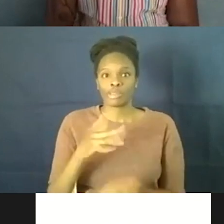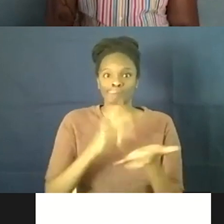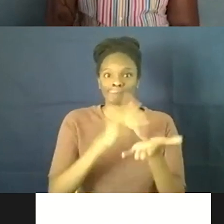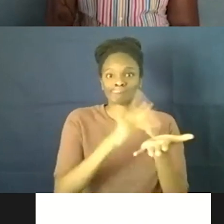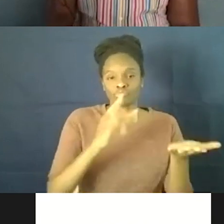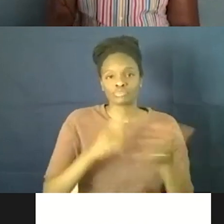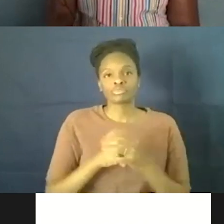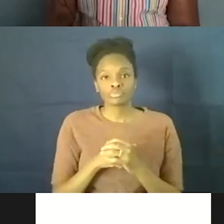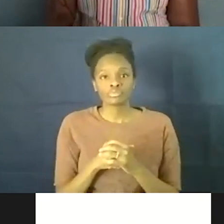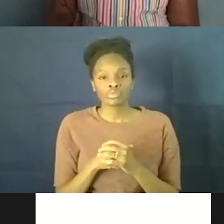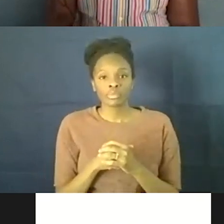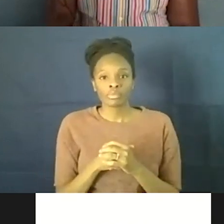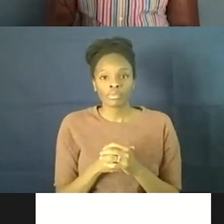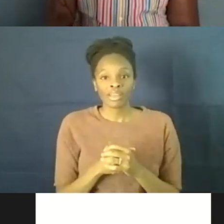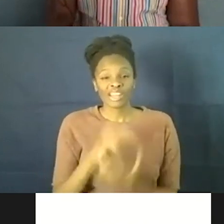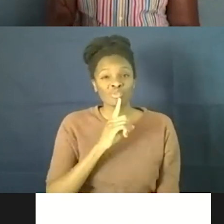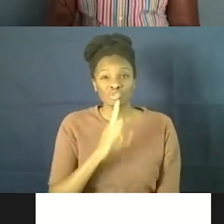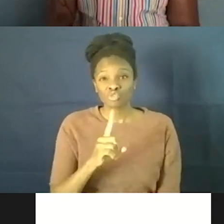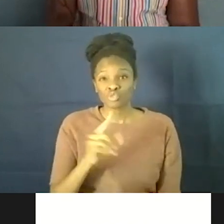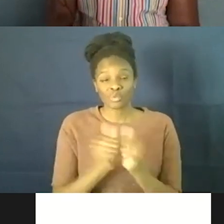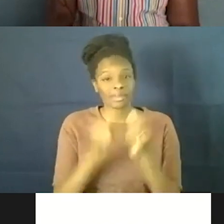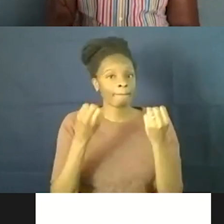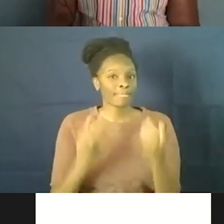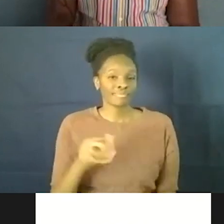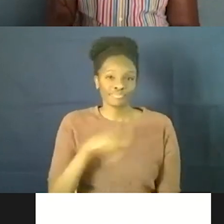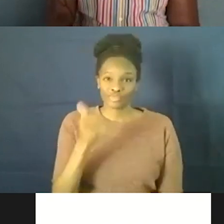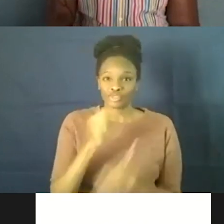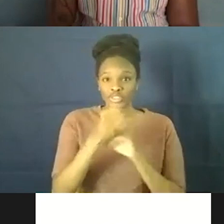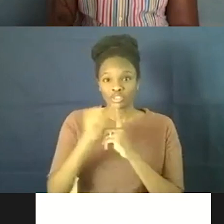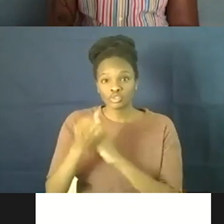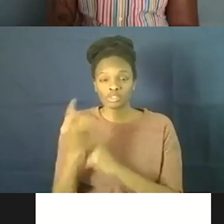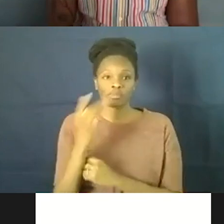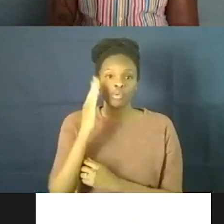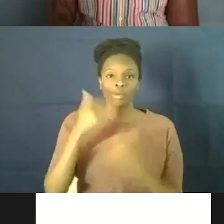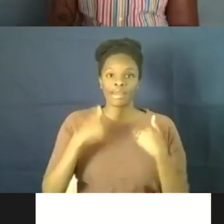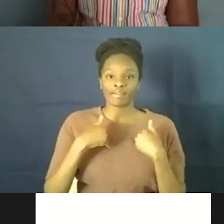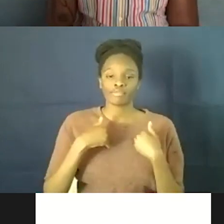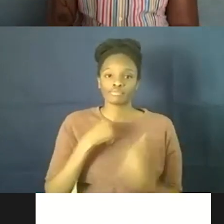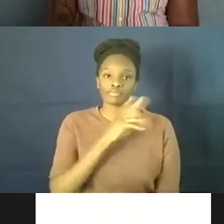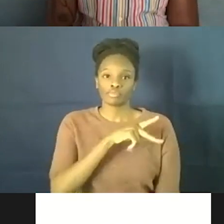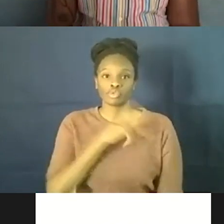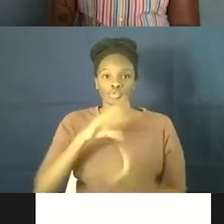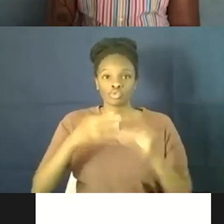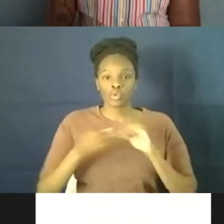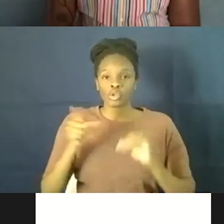that. And it was true of, like, many other situations where somebody would have a personal story and you